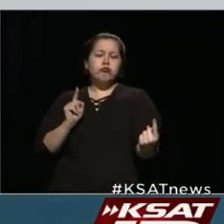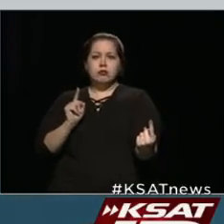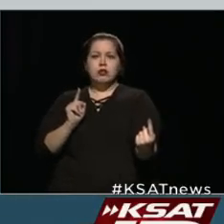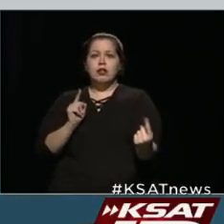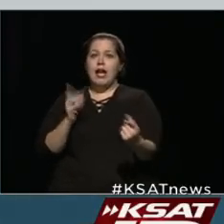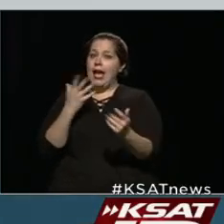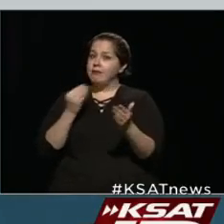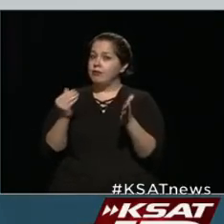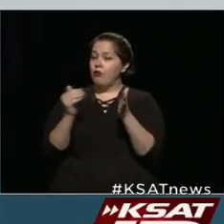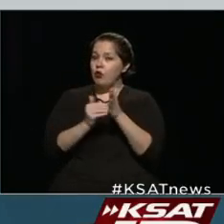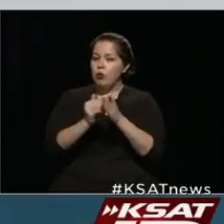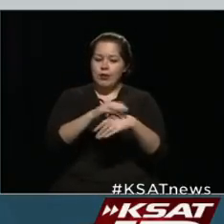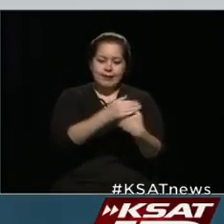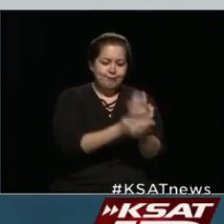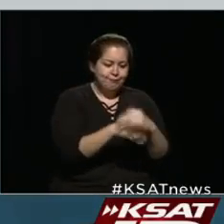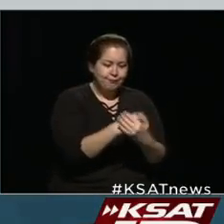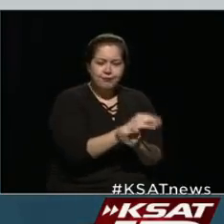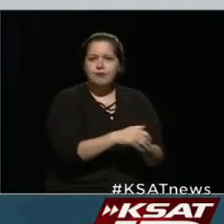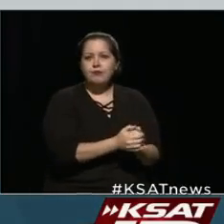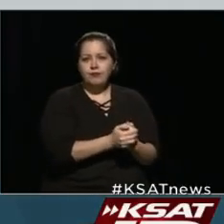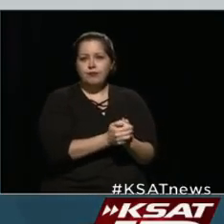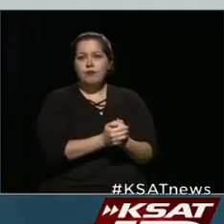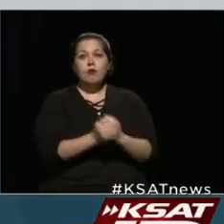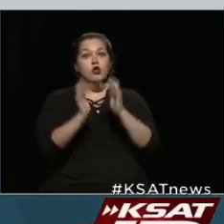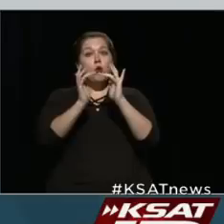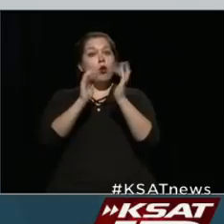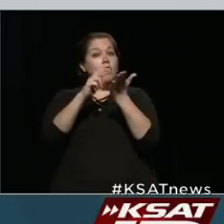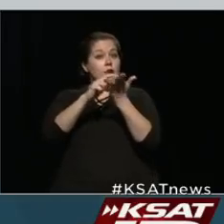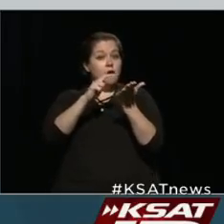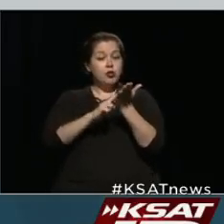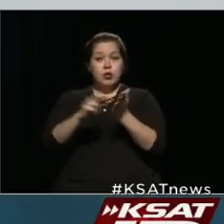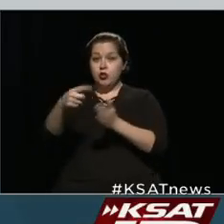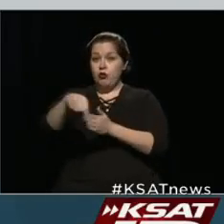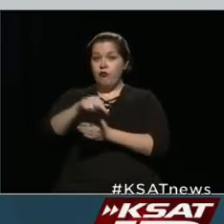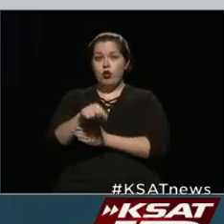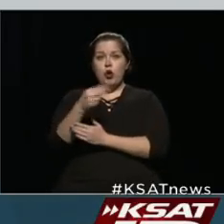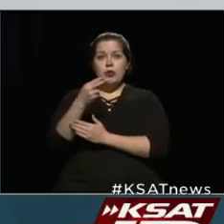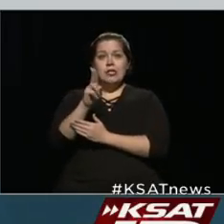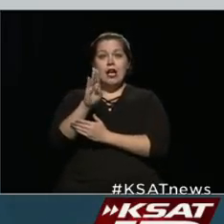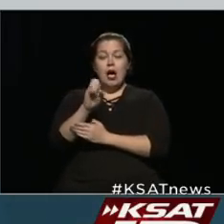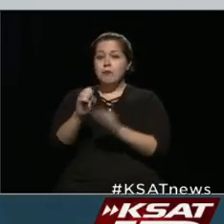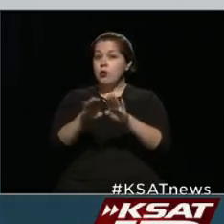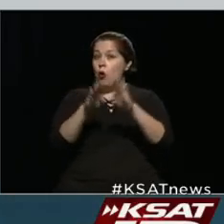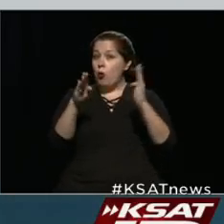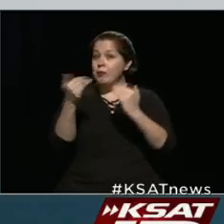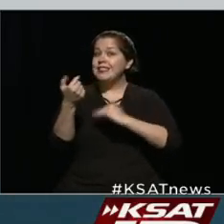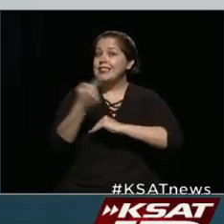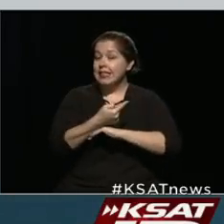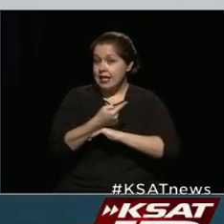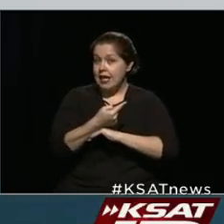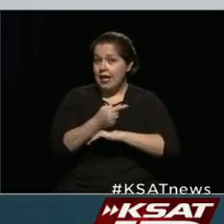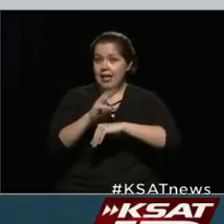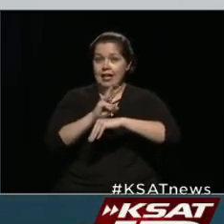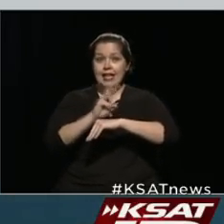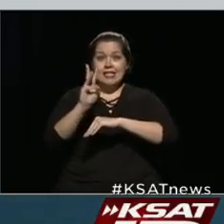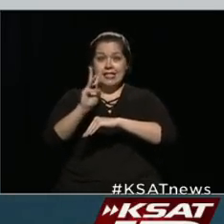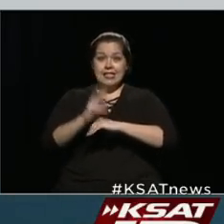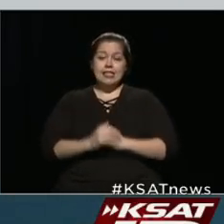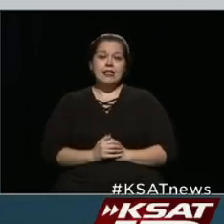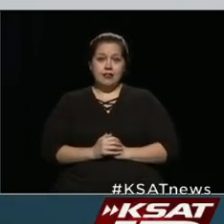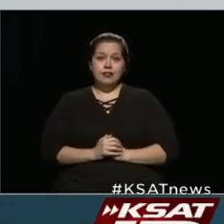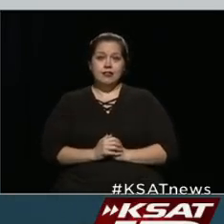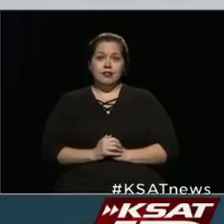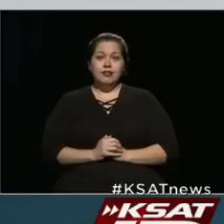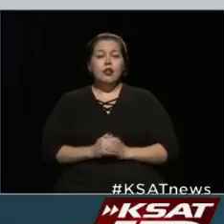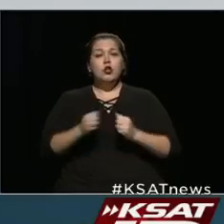frequently hand washing. So, online registration for those virtual learning hubs open today at six o'clock. And